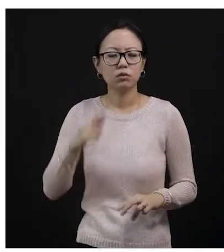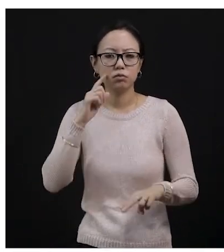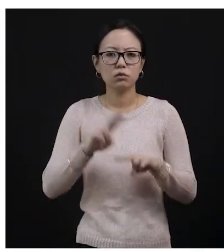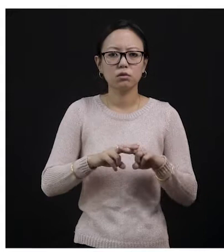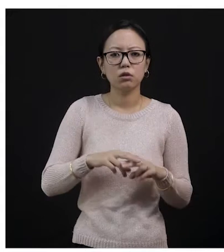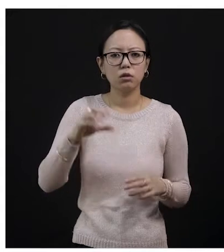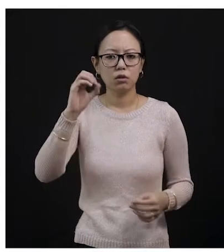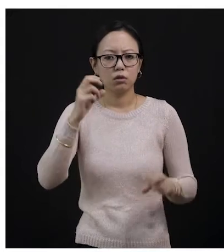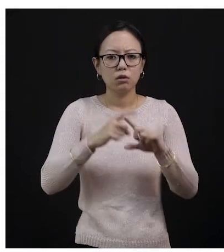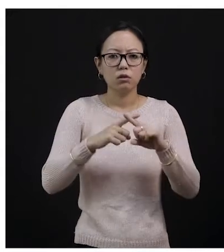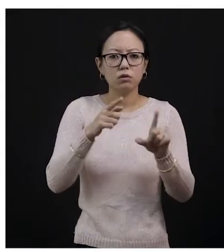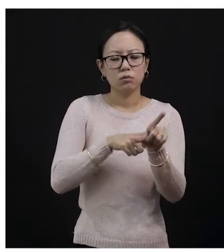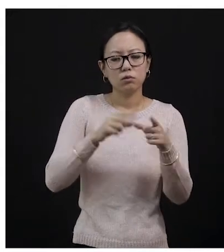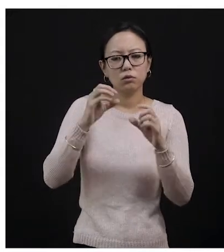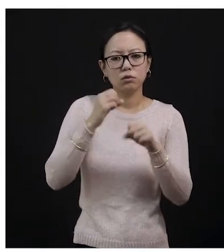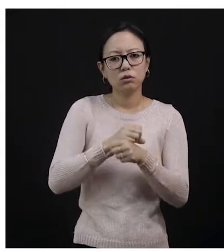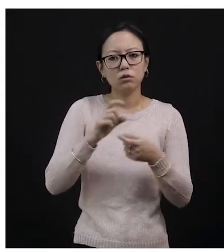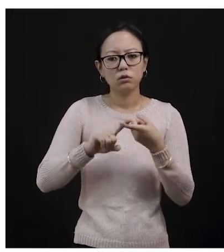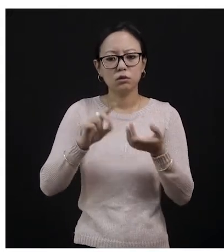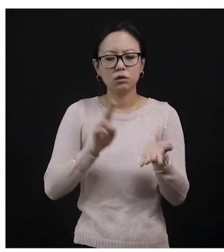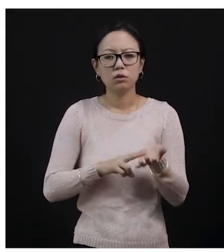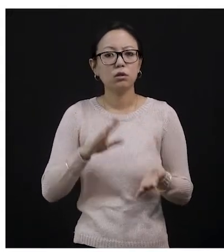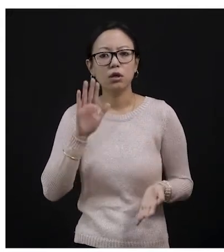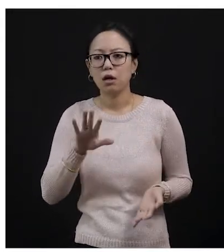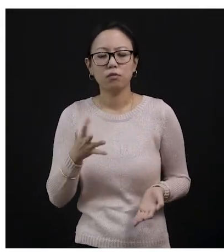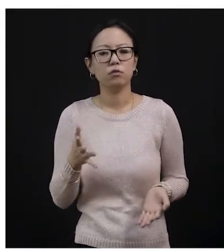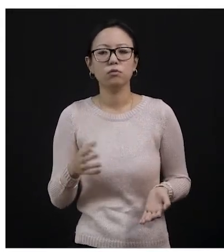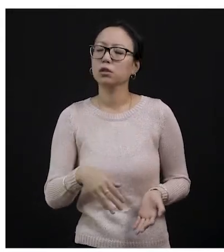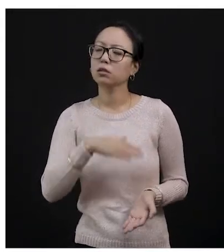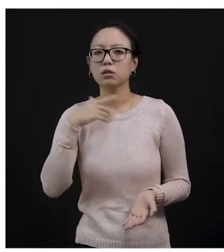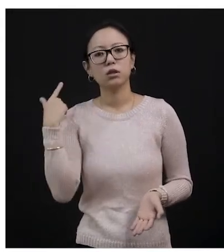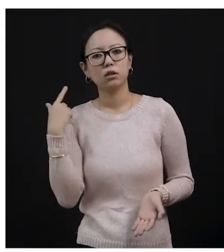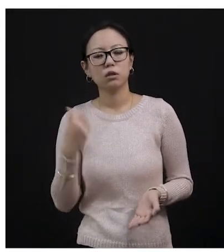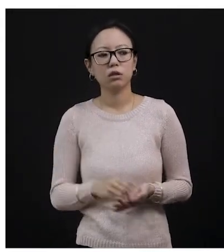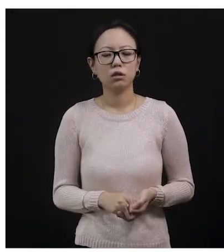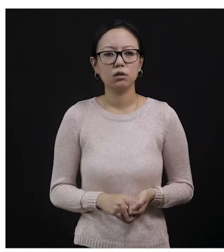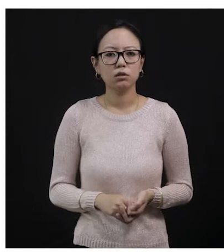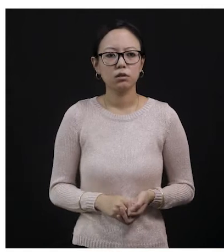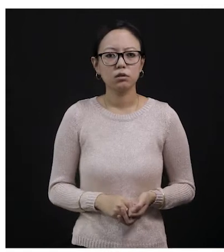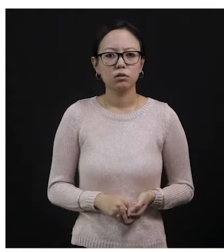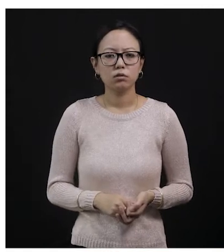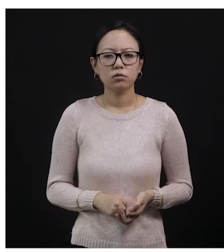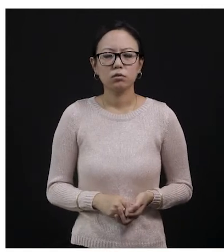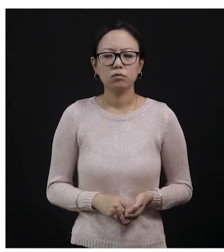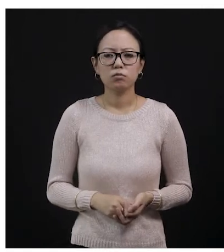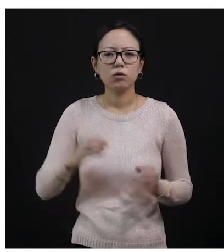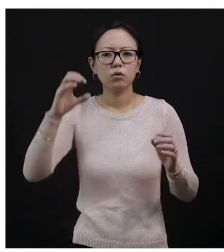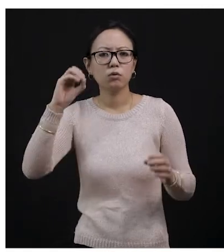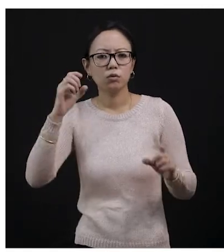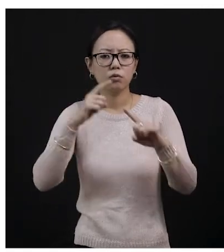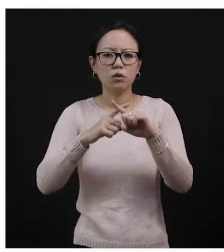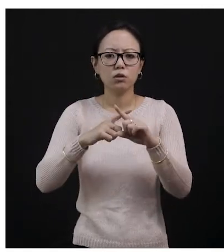die. So who gives us oxygen? Or what gives us oxygen? The plants, the